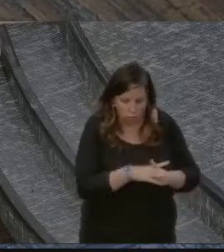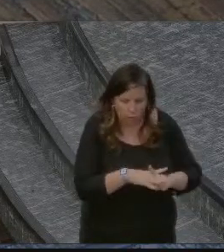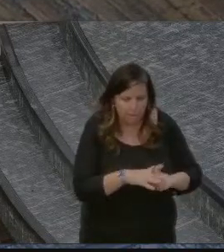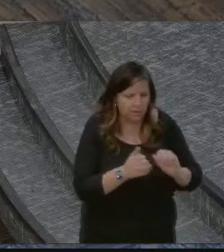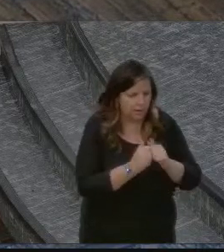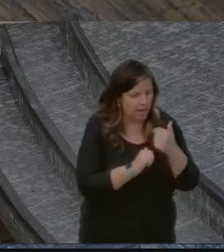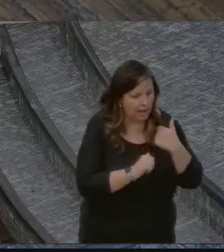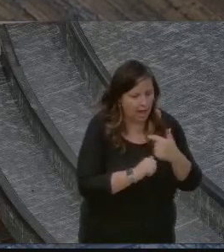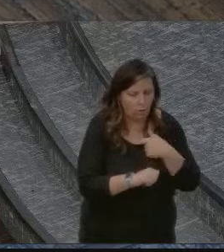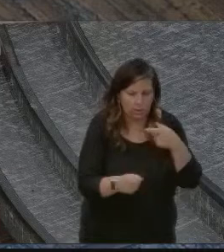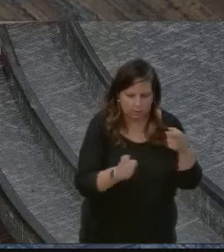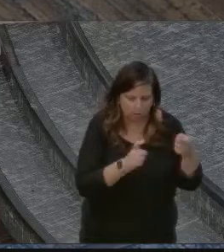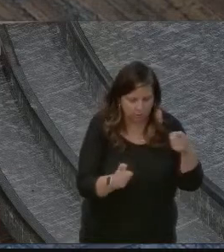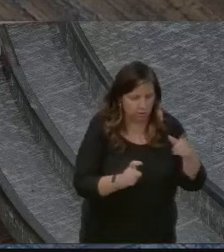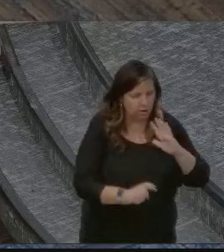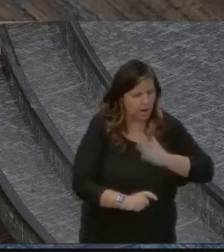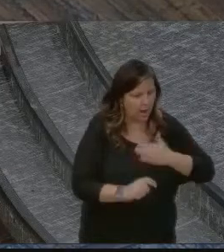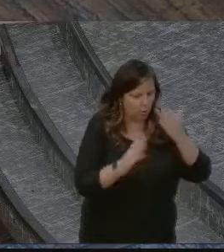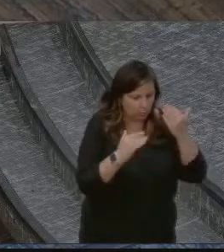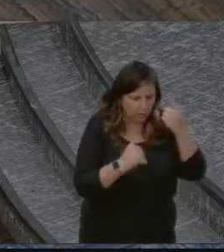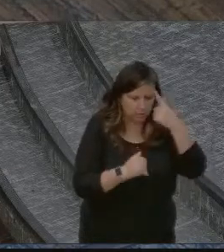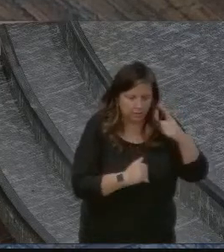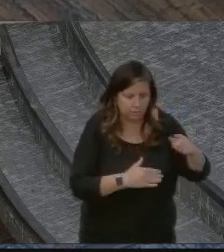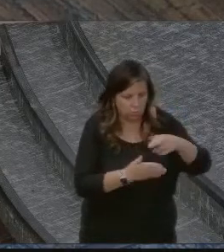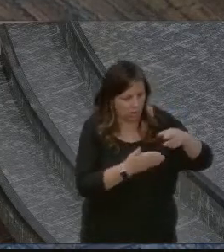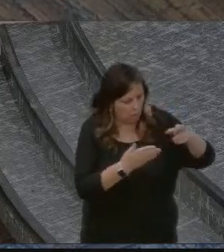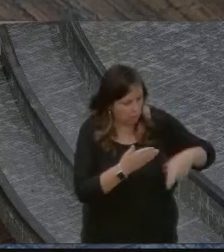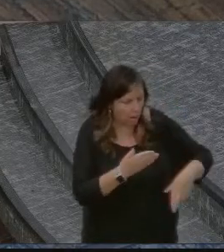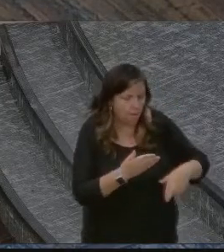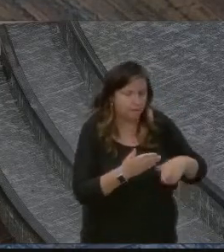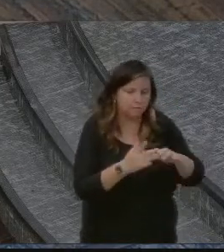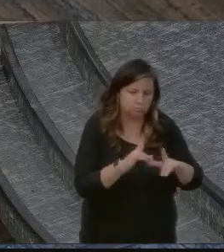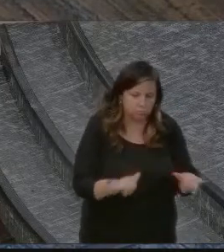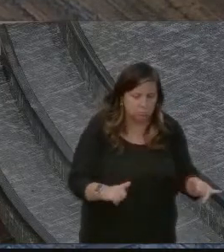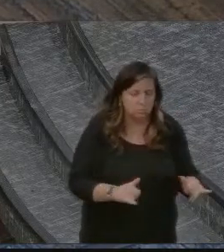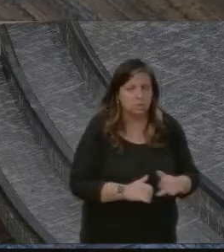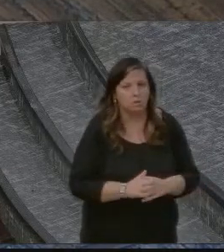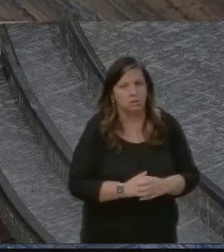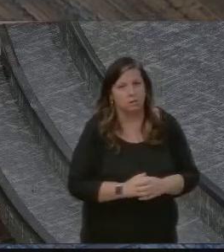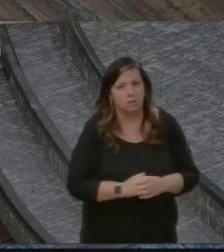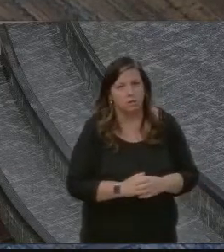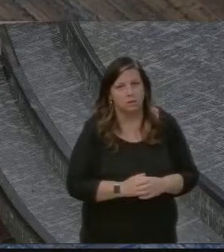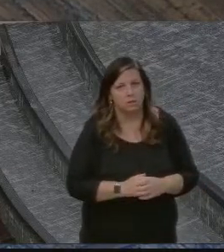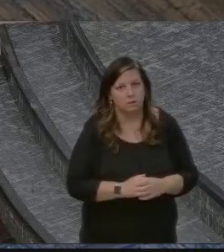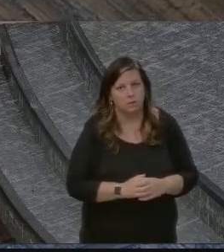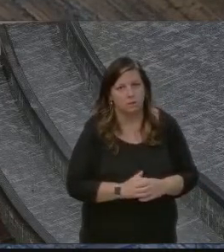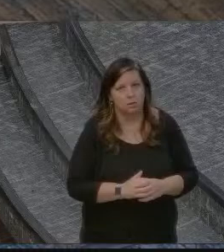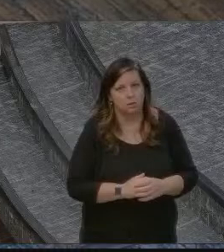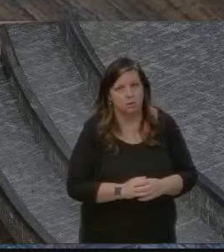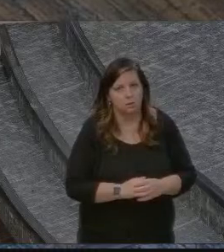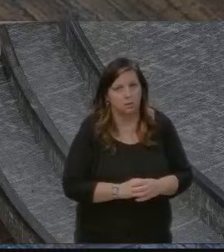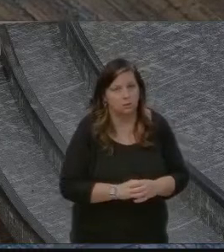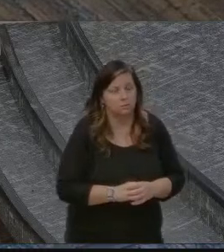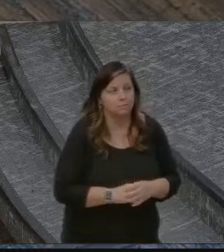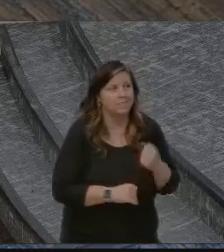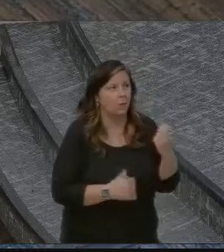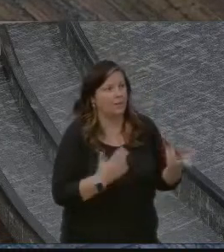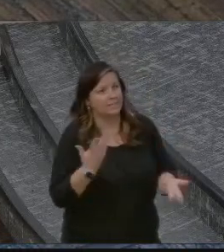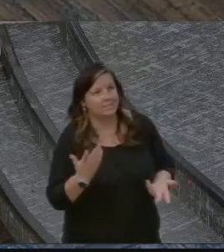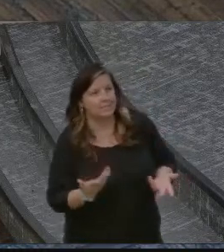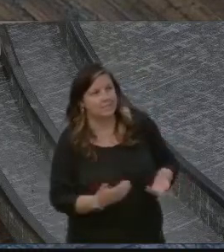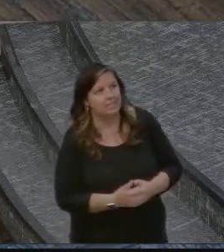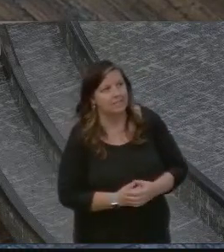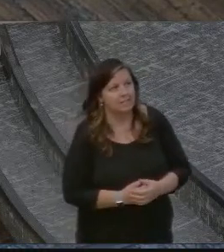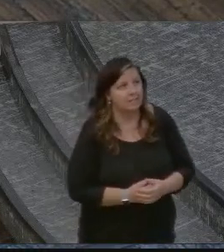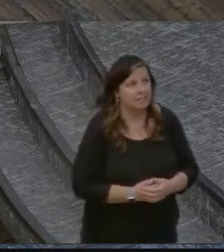the expectations that we have for outcomes and things like that. And so I think it's a